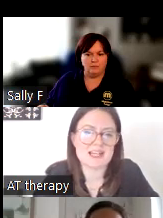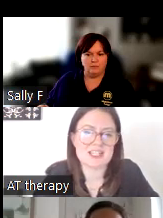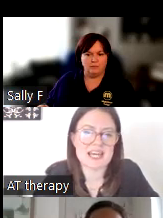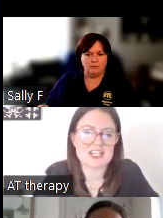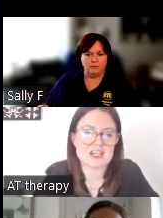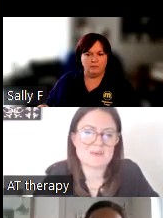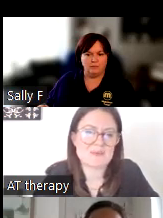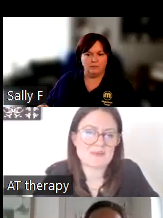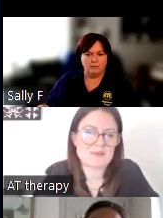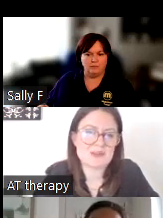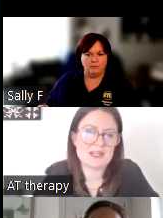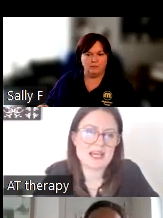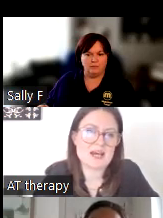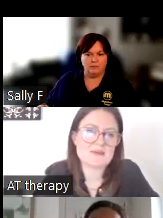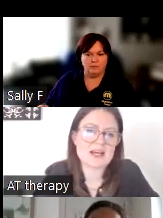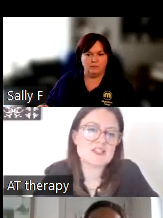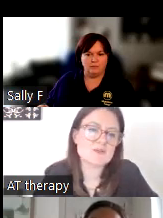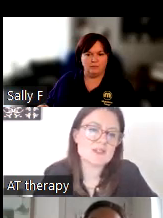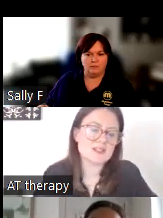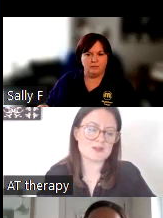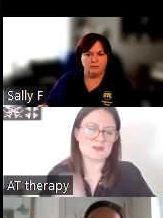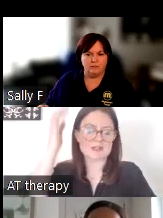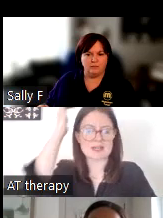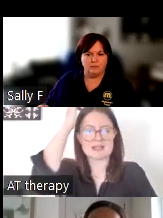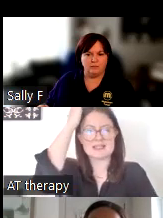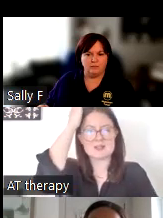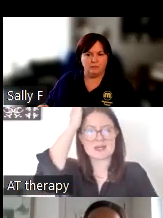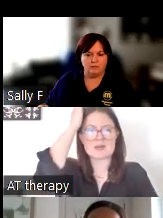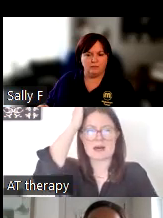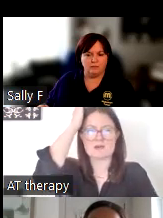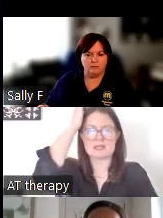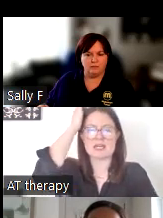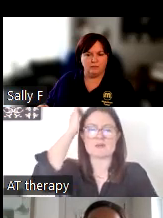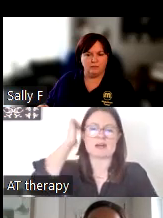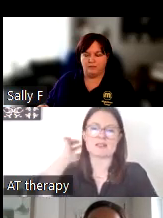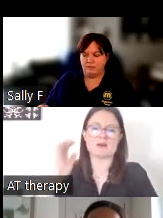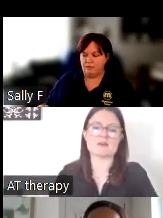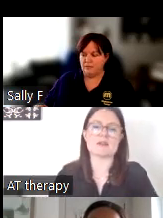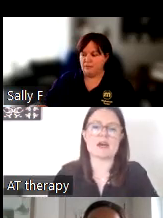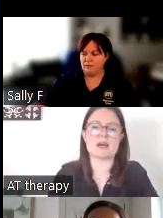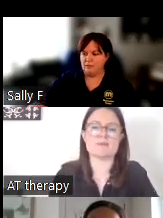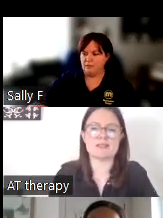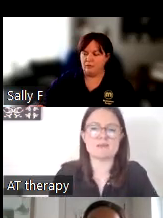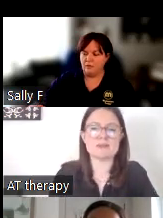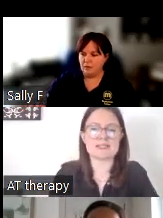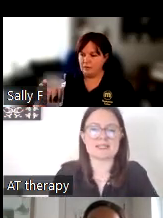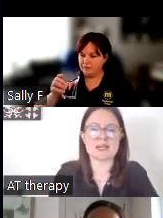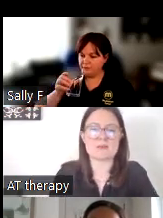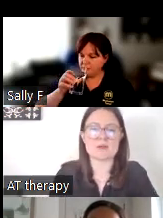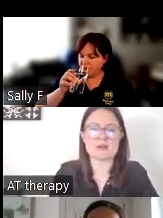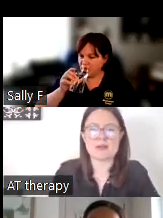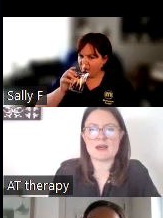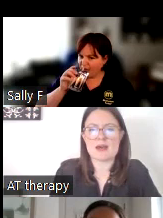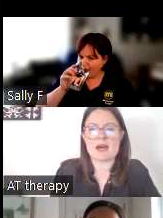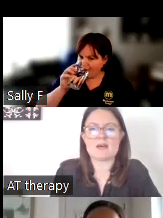their education. And I just wanted to talk a little bit about the Makaton symbol